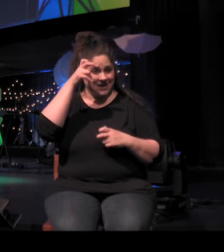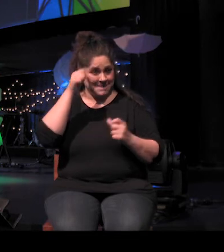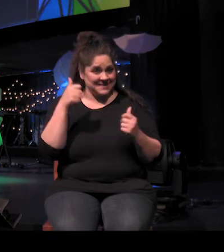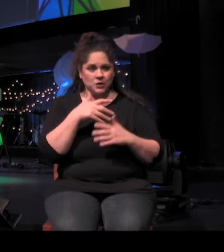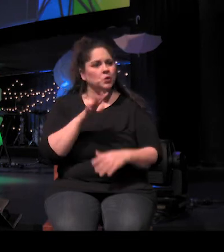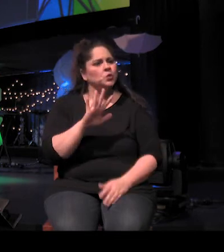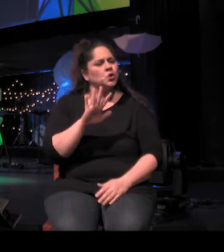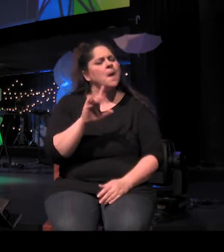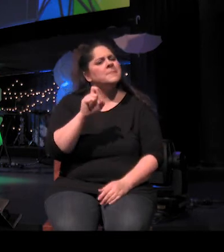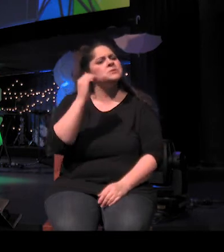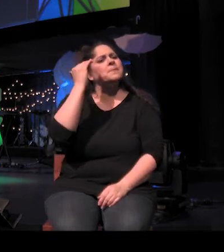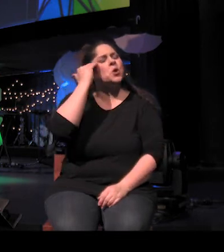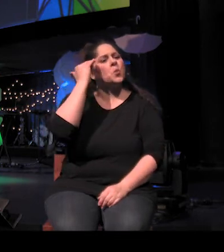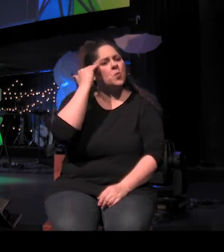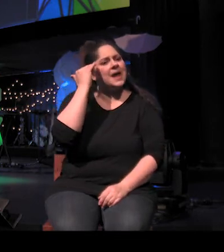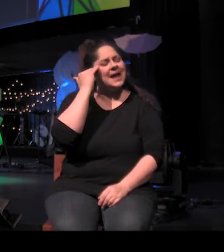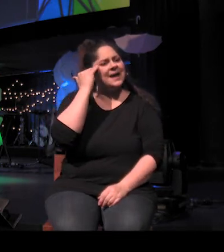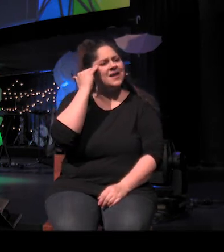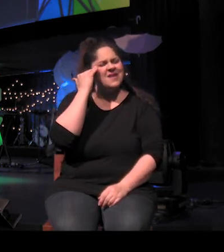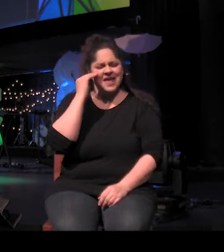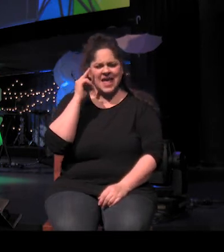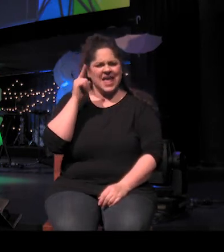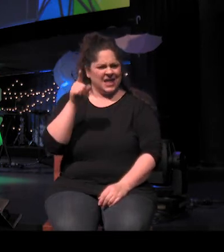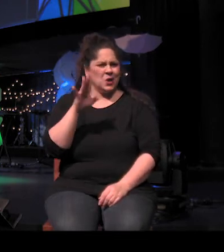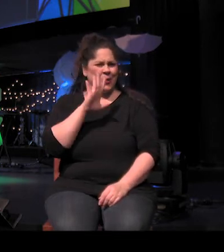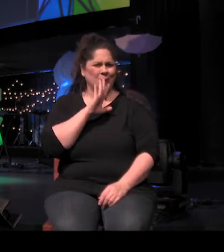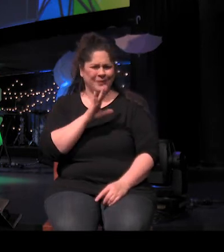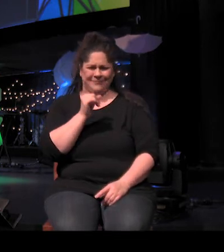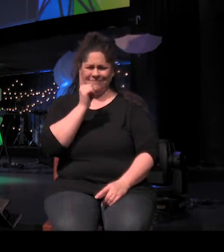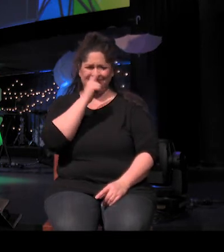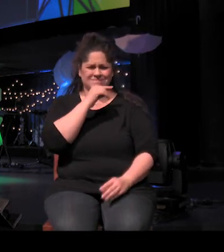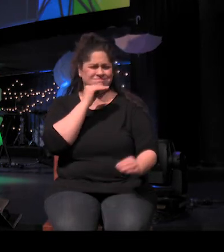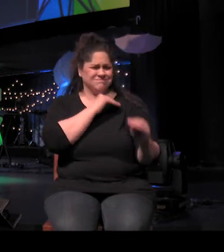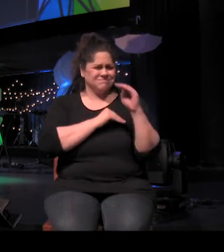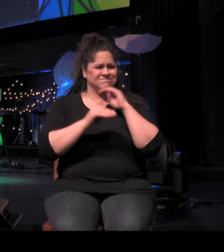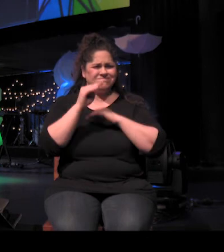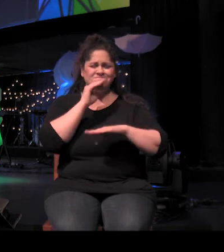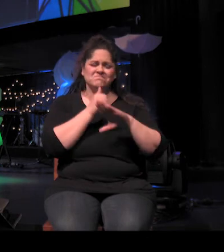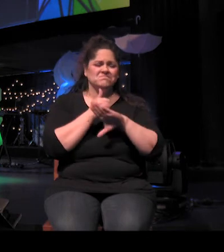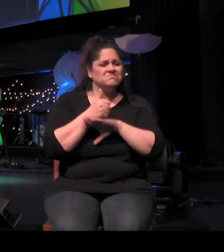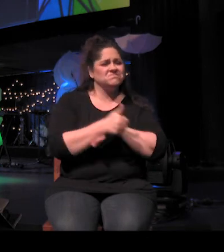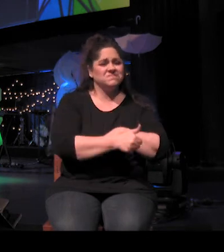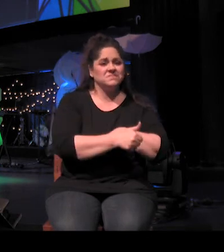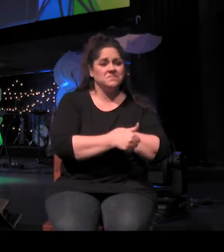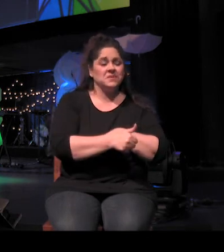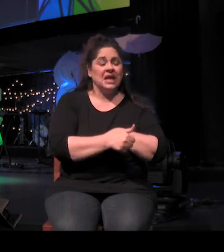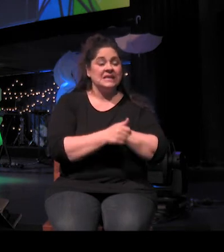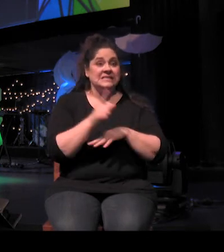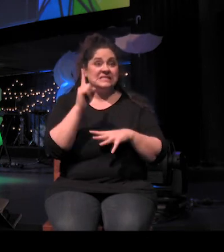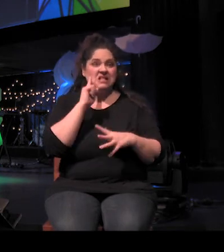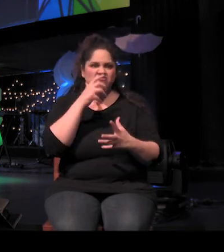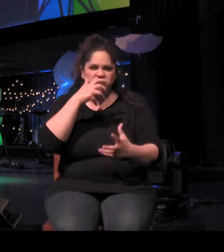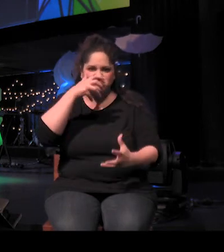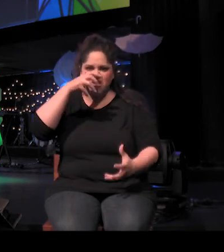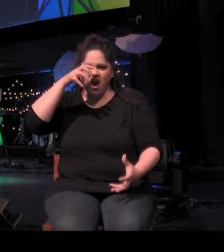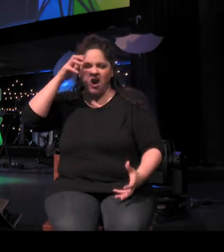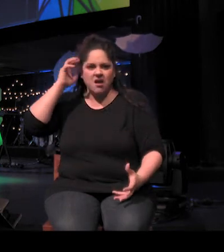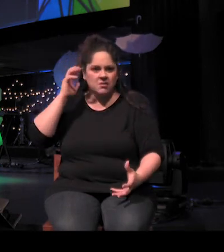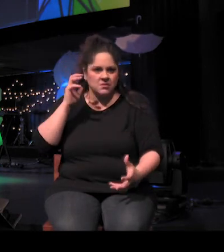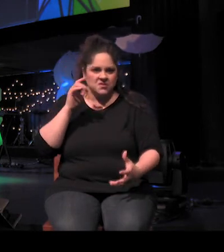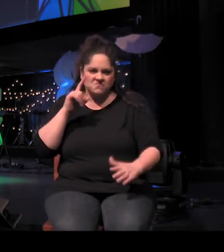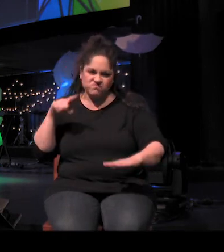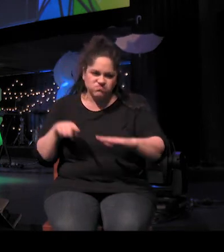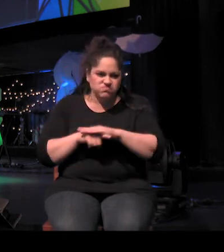devil is the voice of the false accuser. He sounds like a lion, prowls around like a